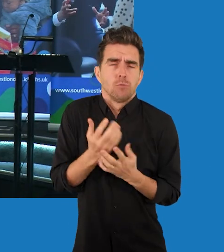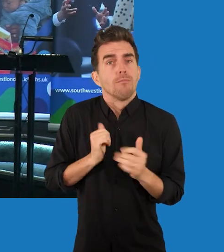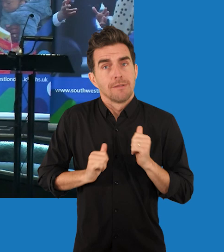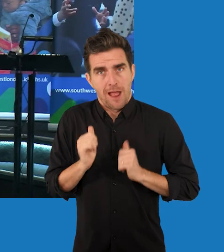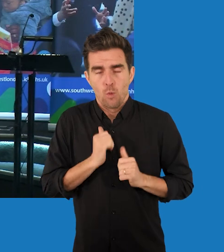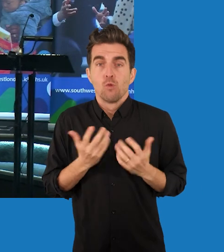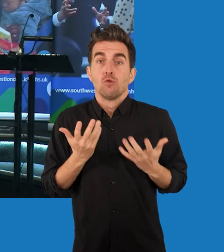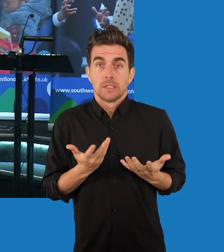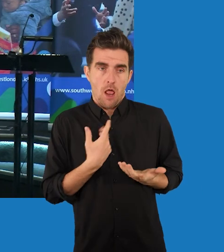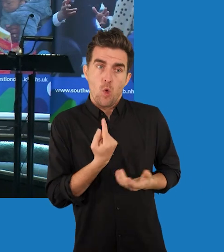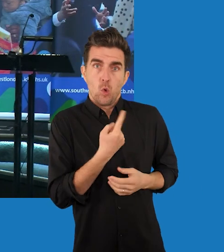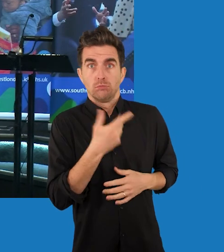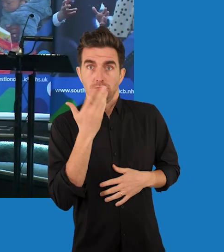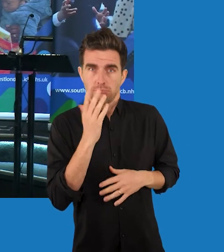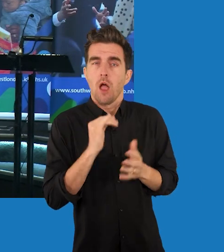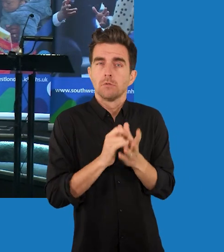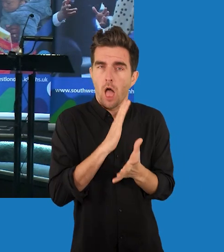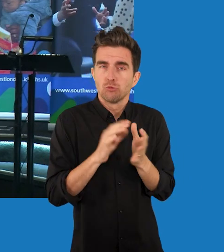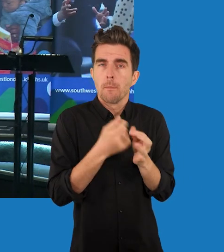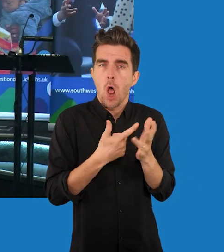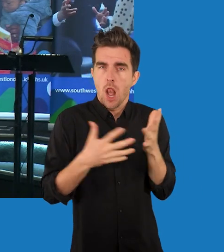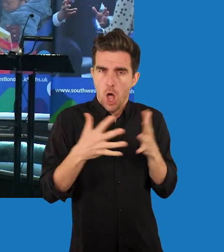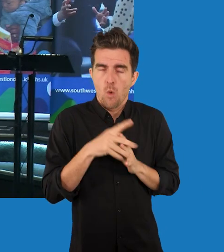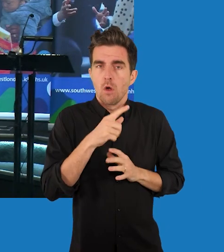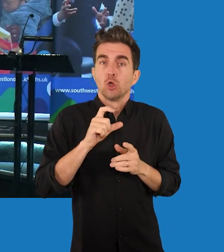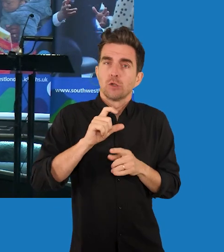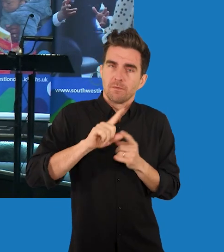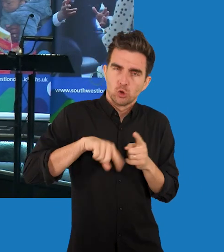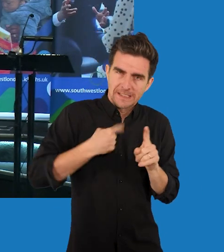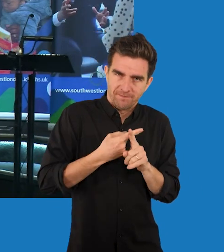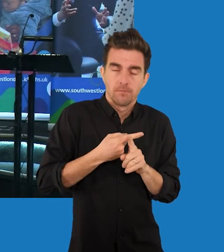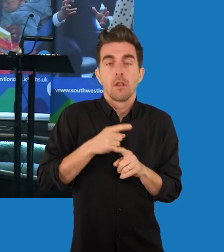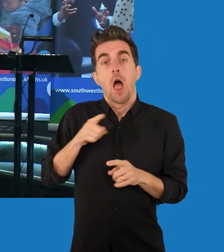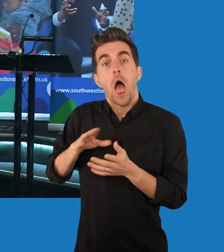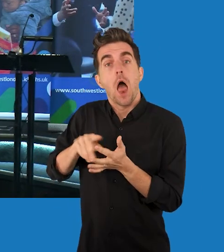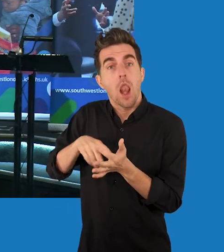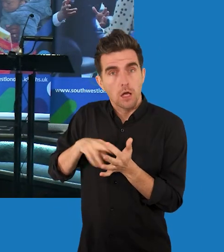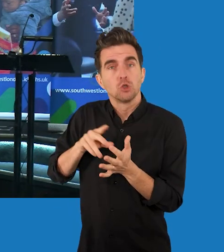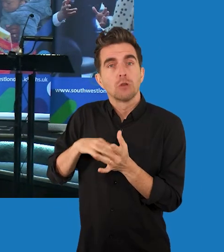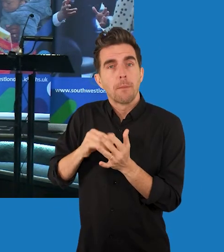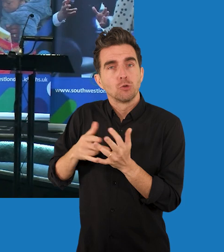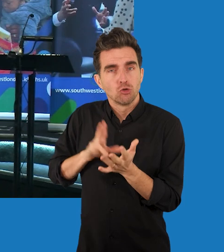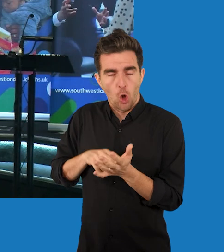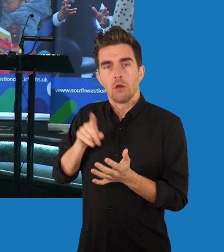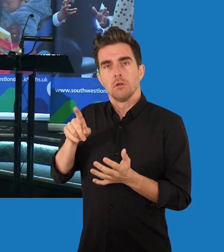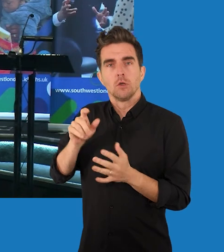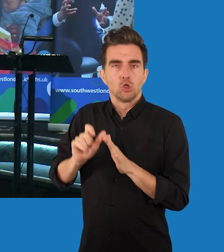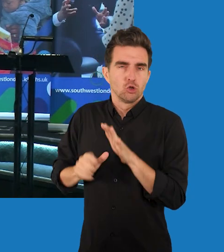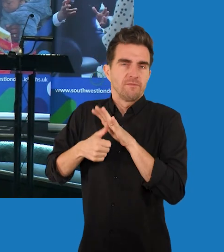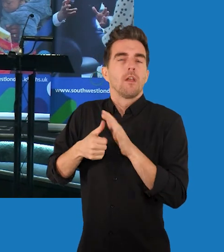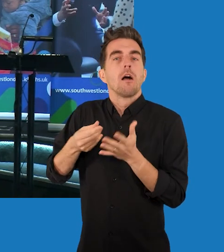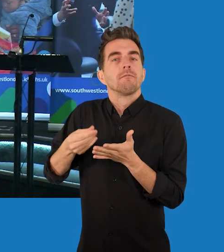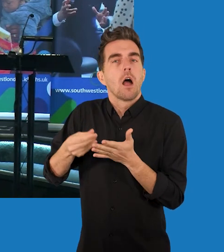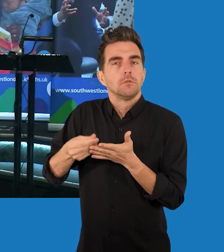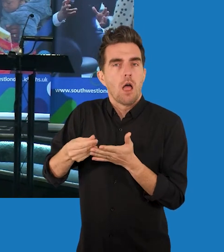I'd like to introduce you today to our panel. Sarah Blow, who is our Chief Executive, and Helen Jameson, who's